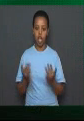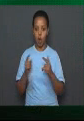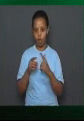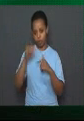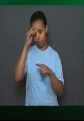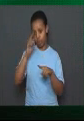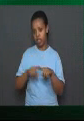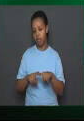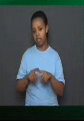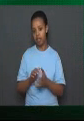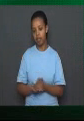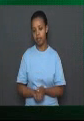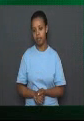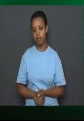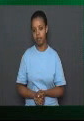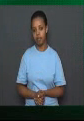Let's get back to our lesson.